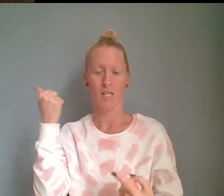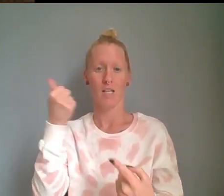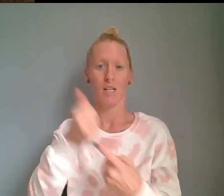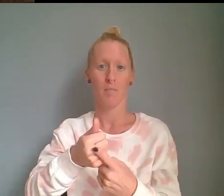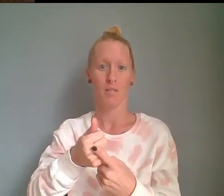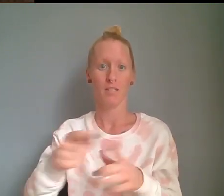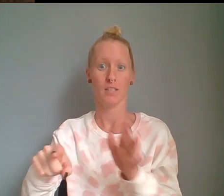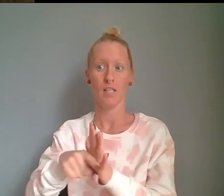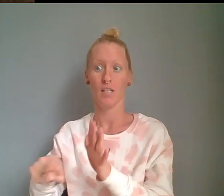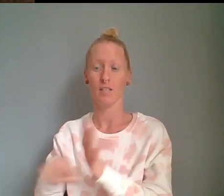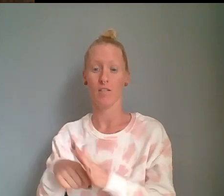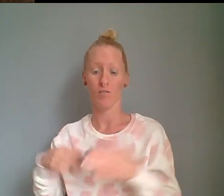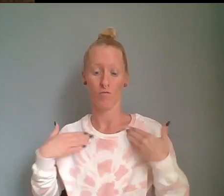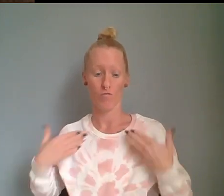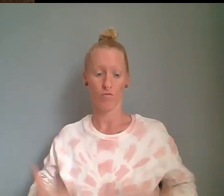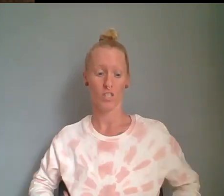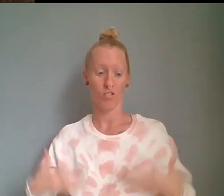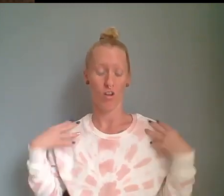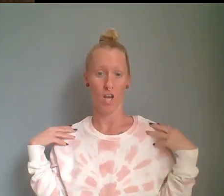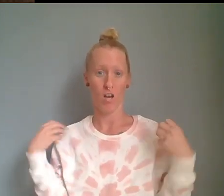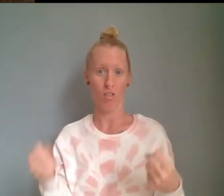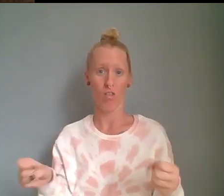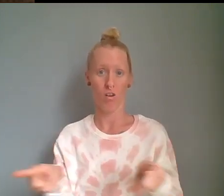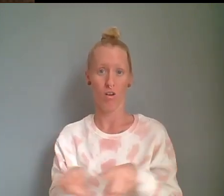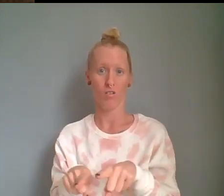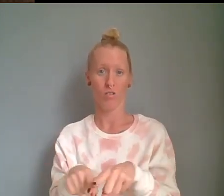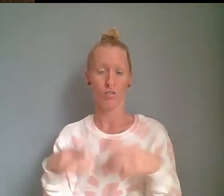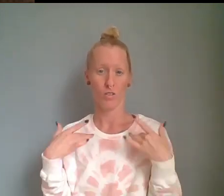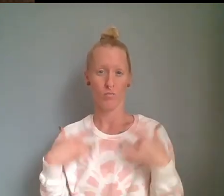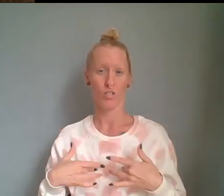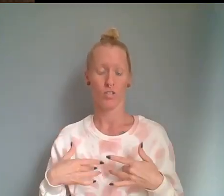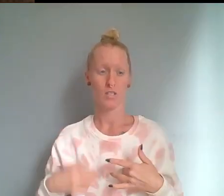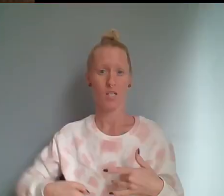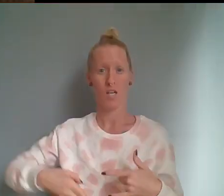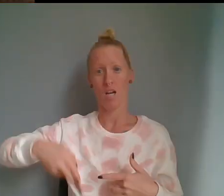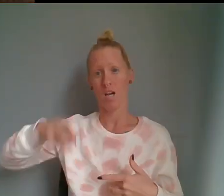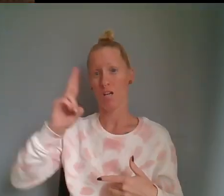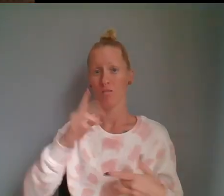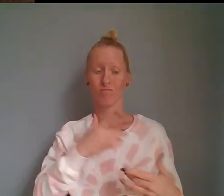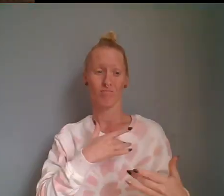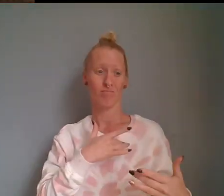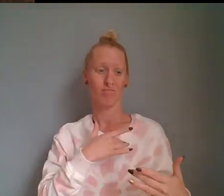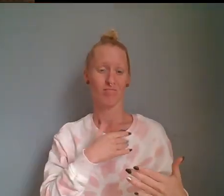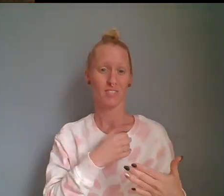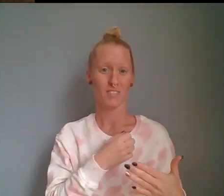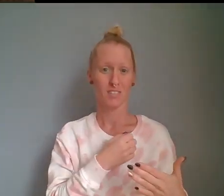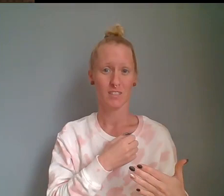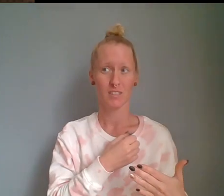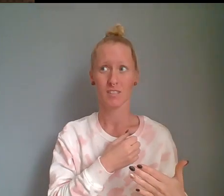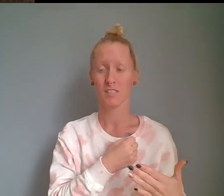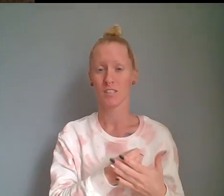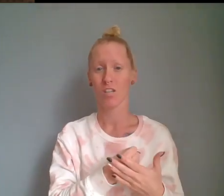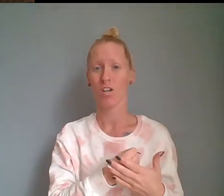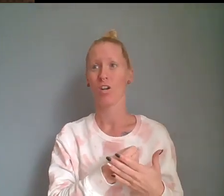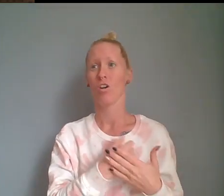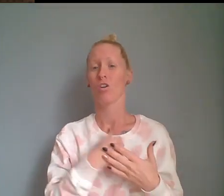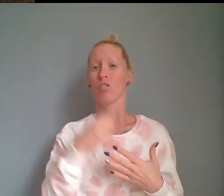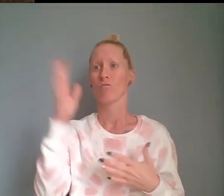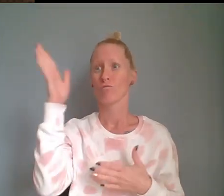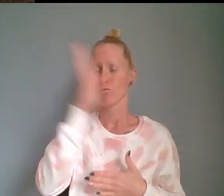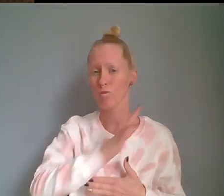impact negatively your physical health. Depression is associated with higher rates of cardiovascular disease, stroke, immune